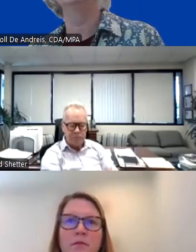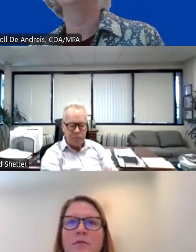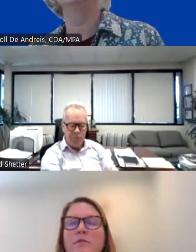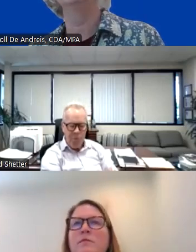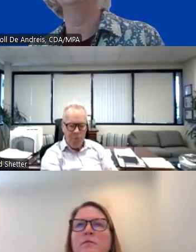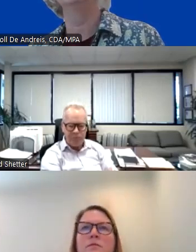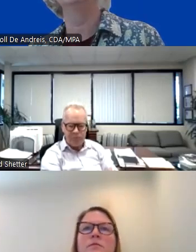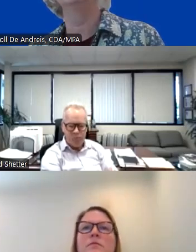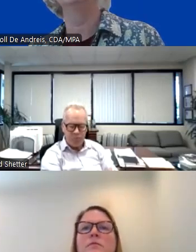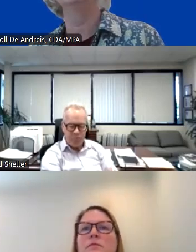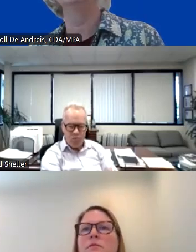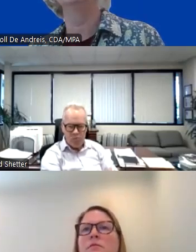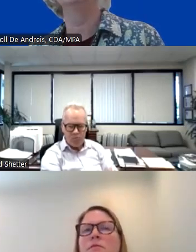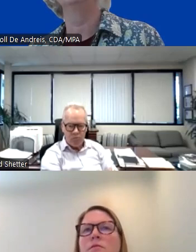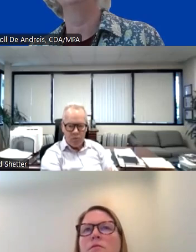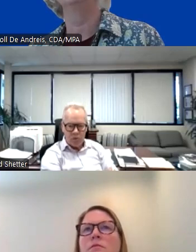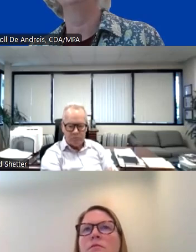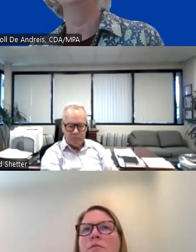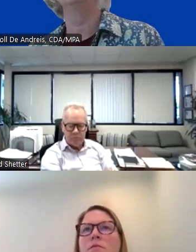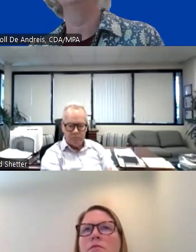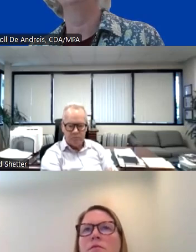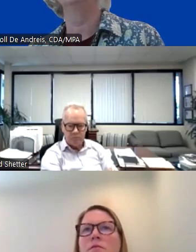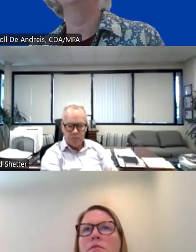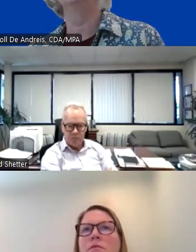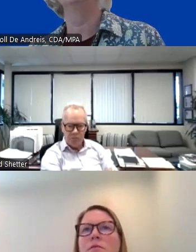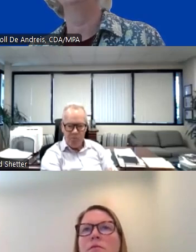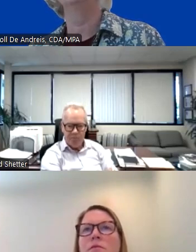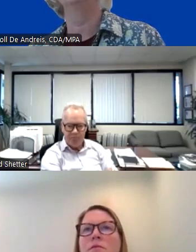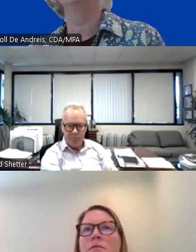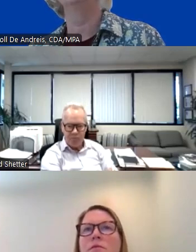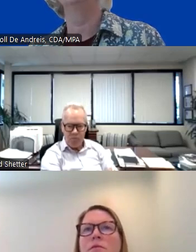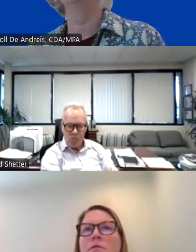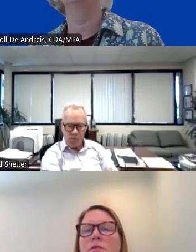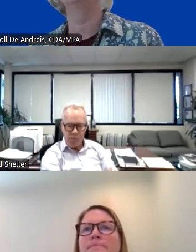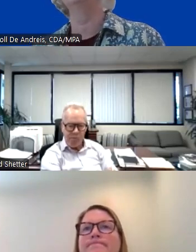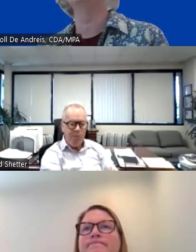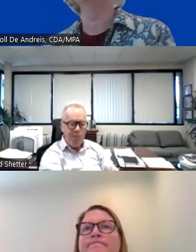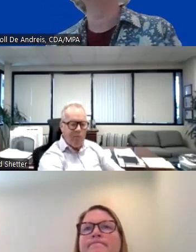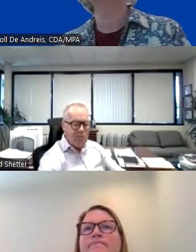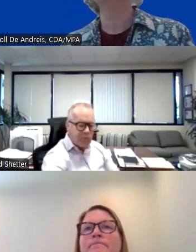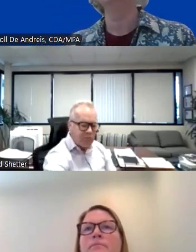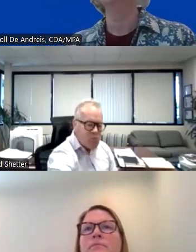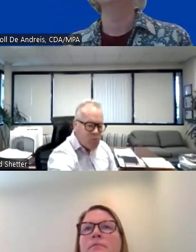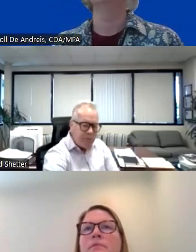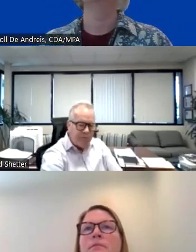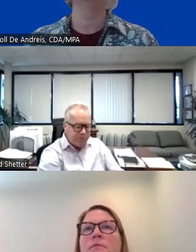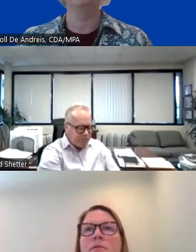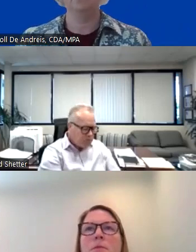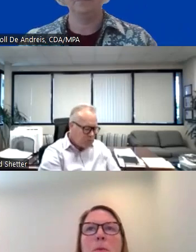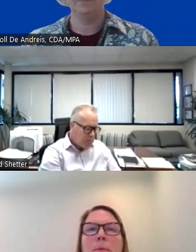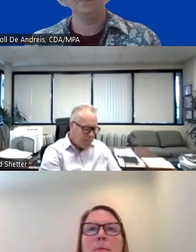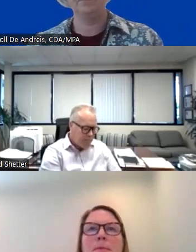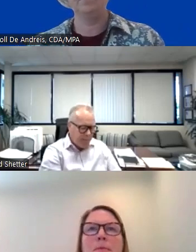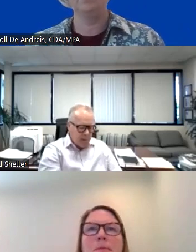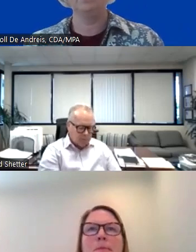lot of coordination work with partner agencies to get their agreement. Yeah, and I'll just flag like in the developmental services master plan in my